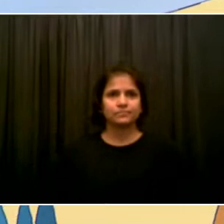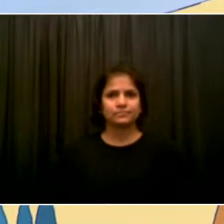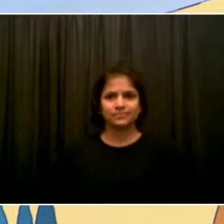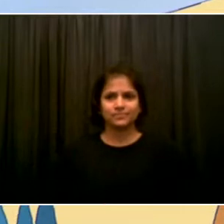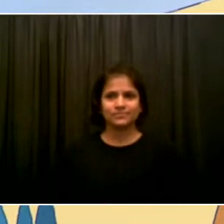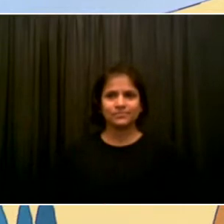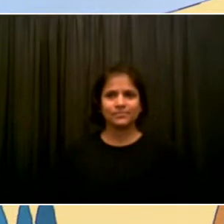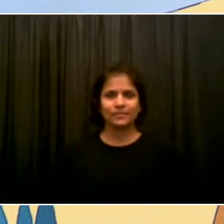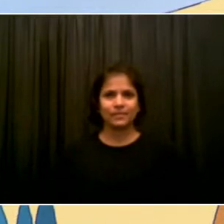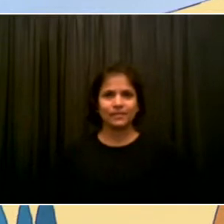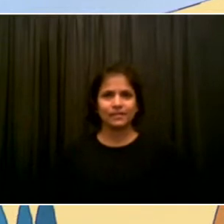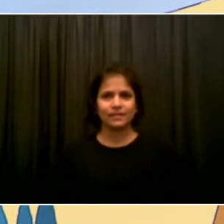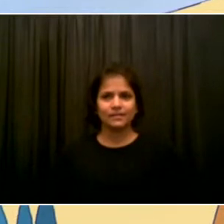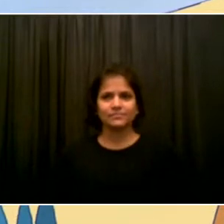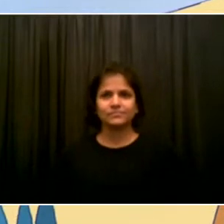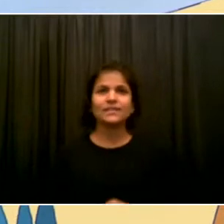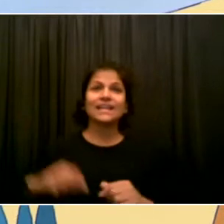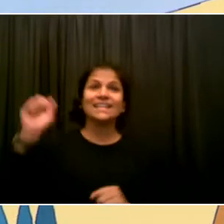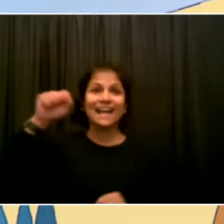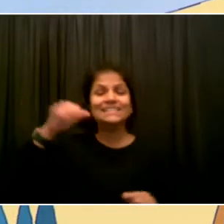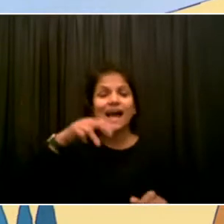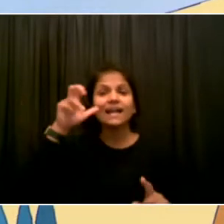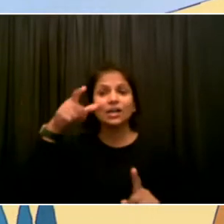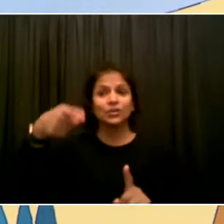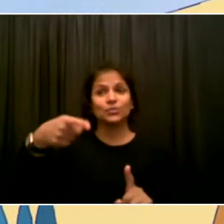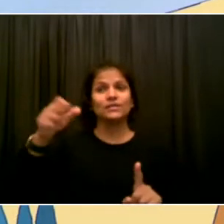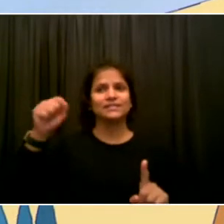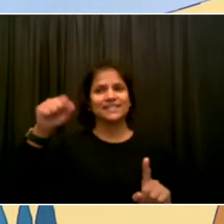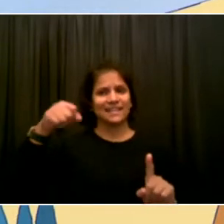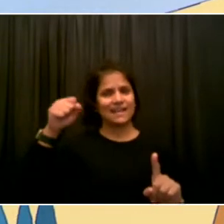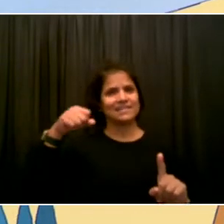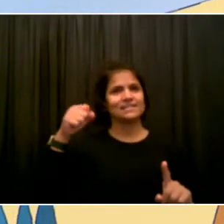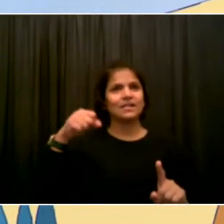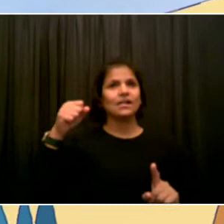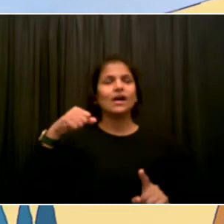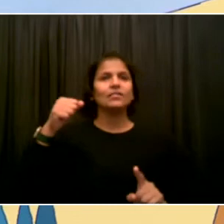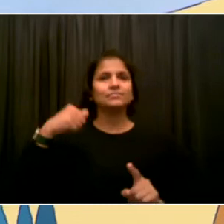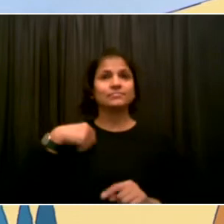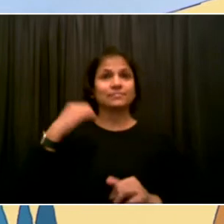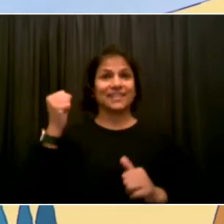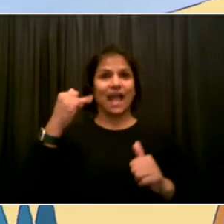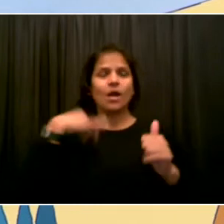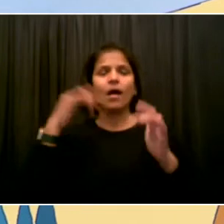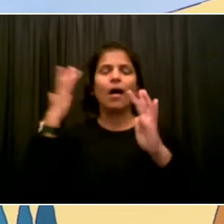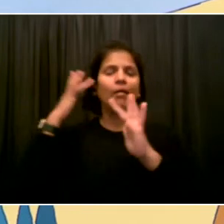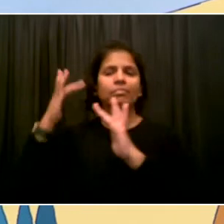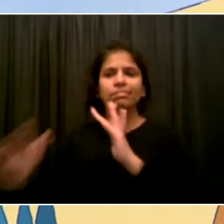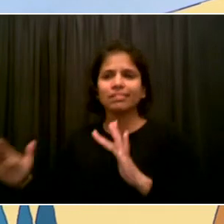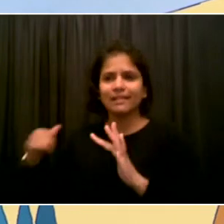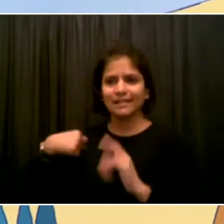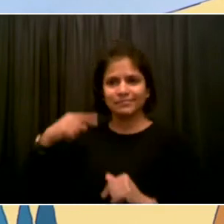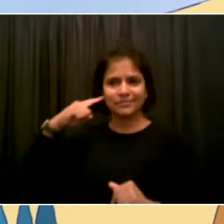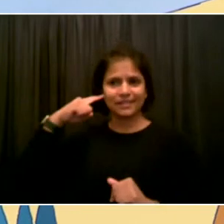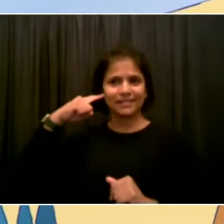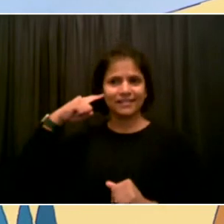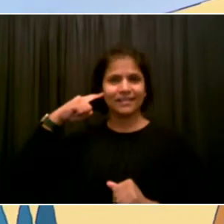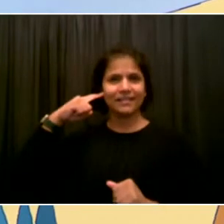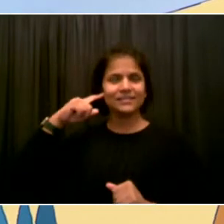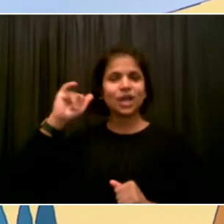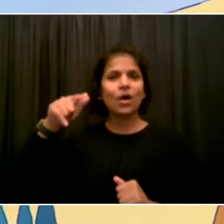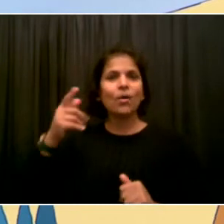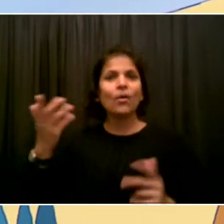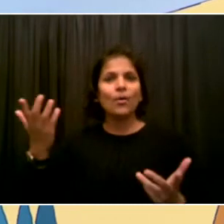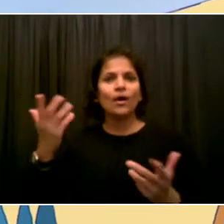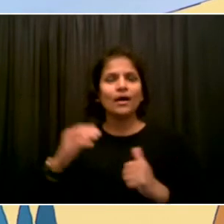Yes, I can hear you. Can you hear Okay, we lost you. We lost you after your first few paragraphs, and you had said it was a first in the